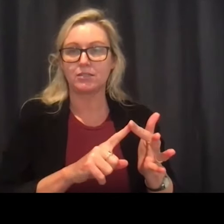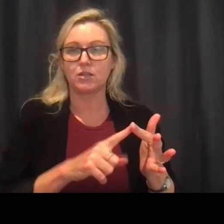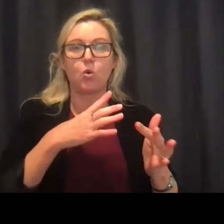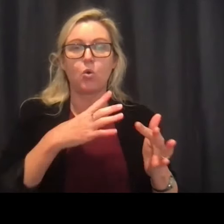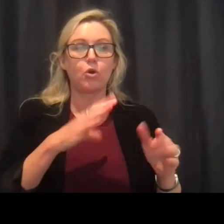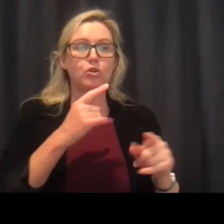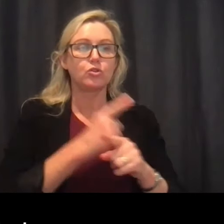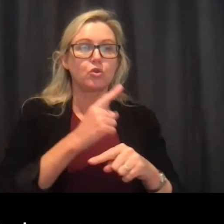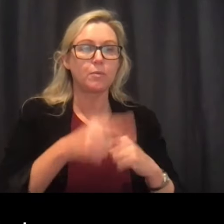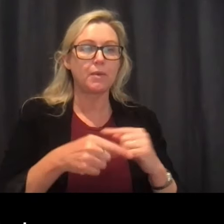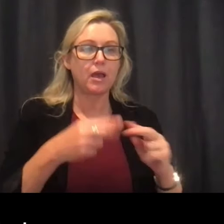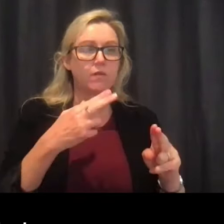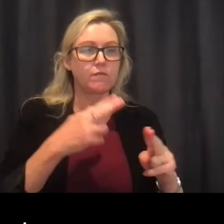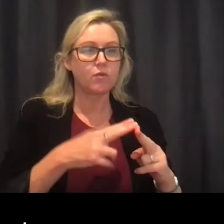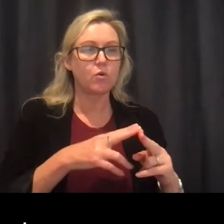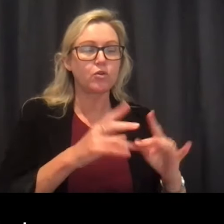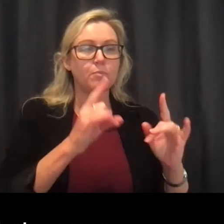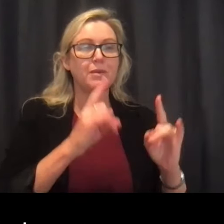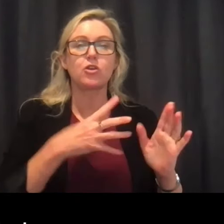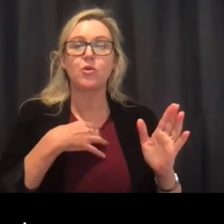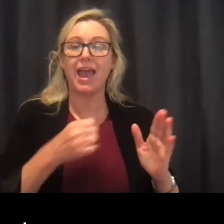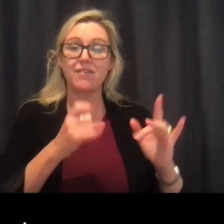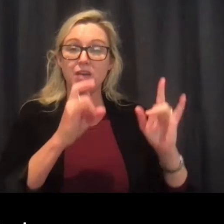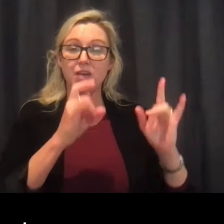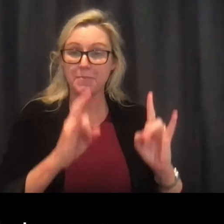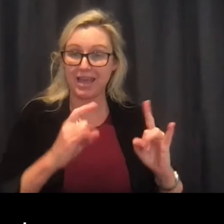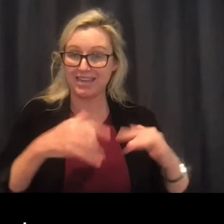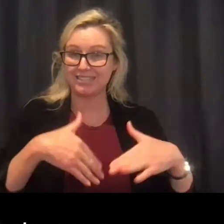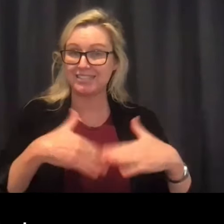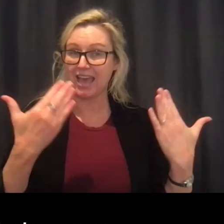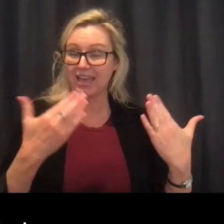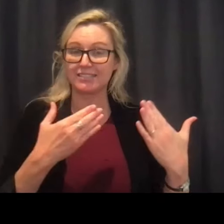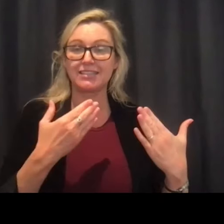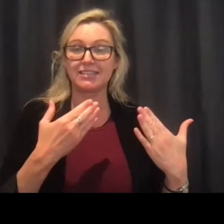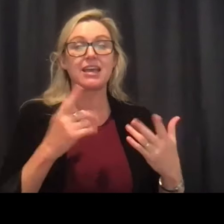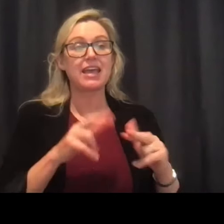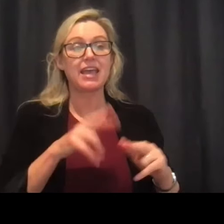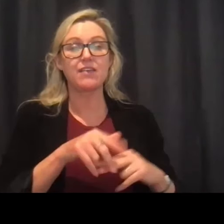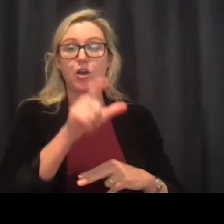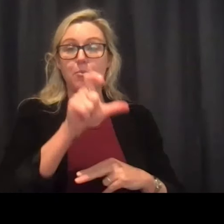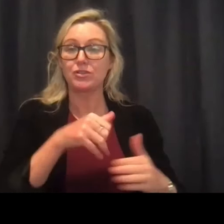days. Your occupied bed days, I look at as being your